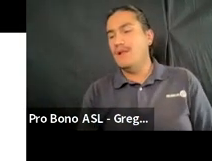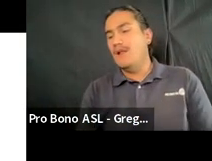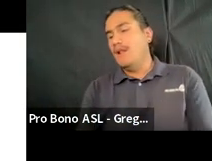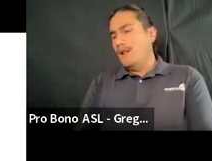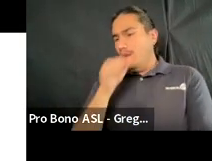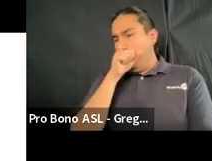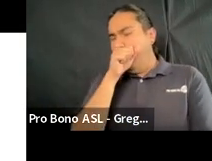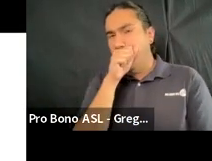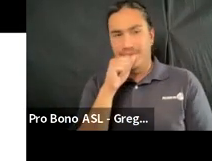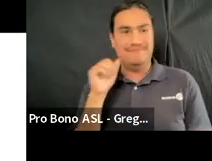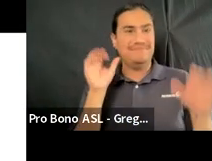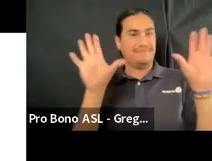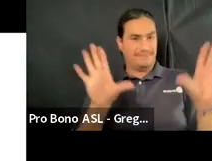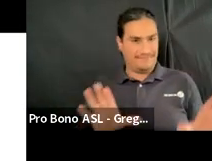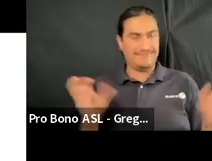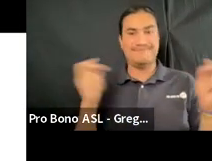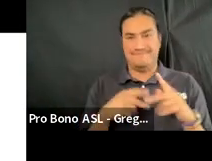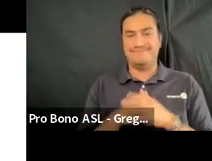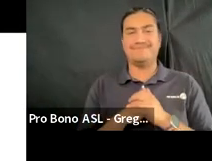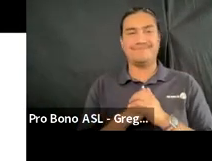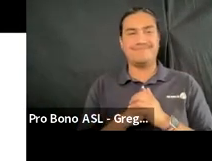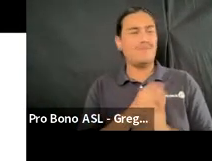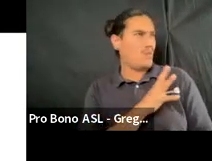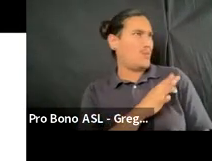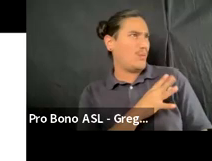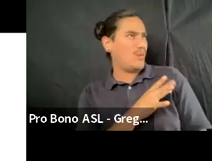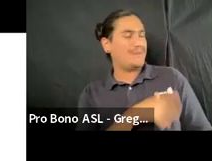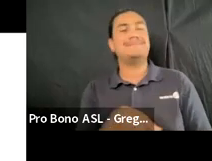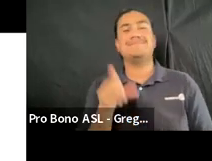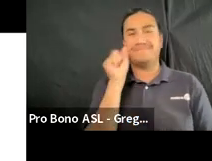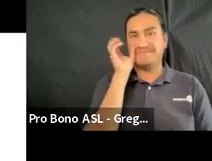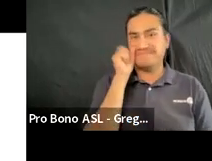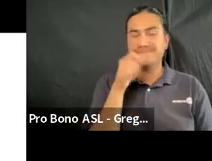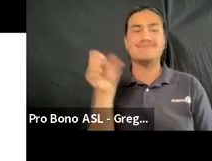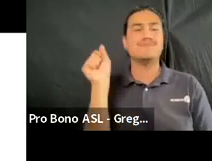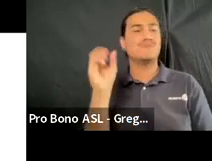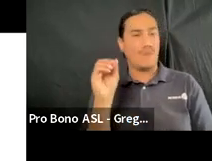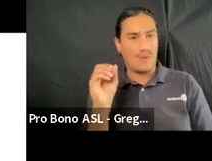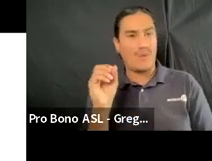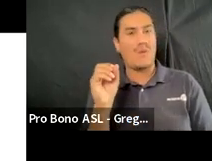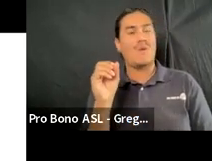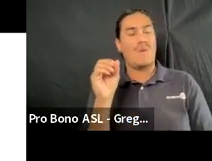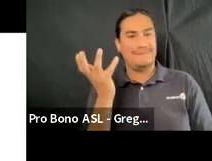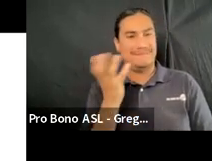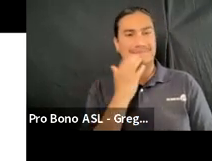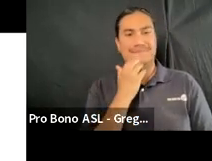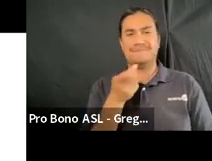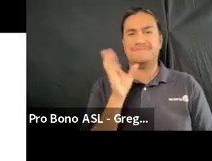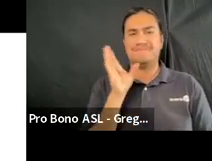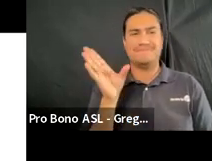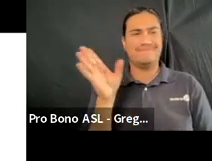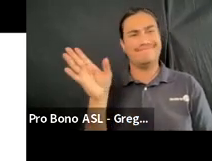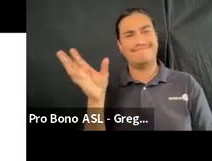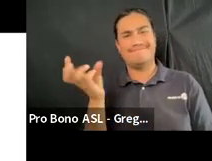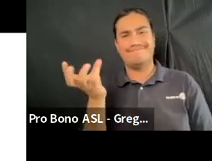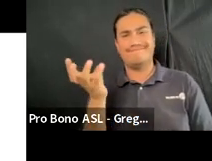sorry about that. Great. Okay. Ooh. Amazing. So this is a little template